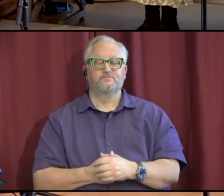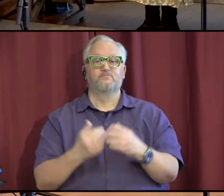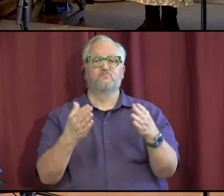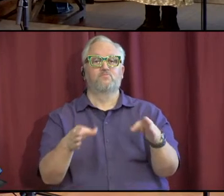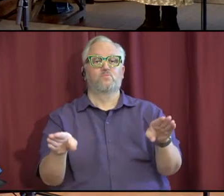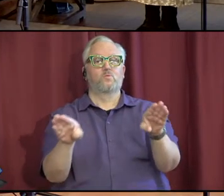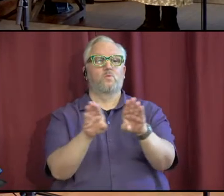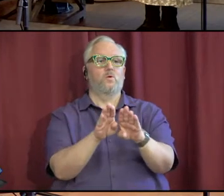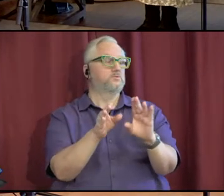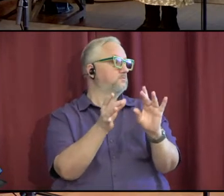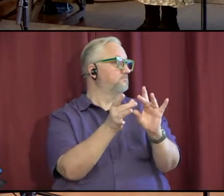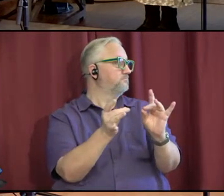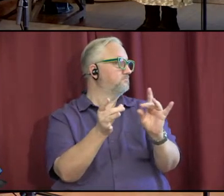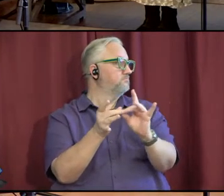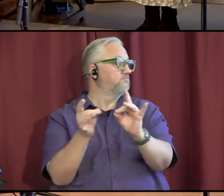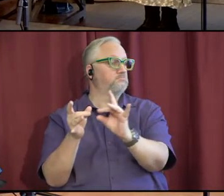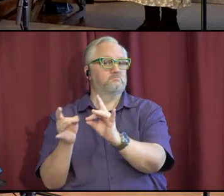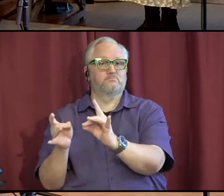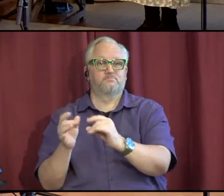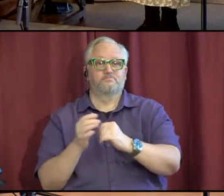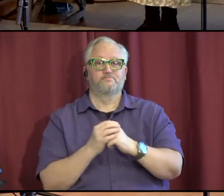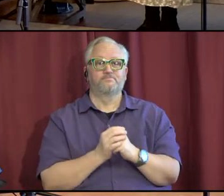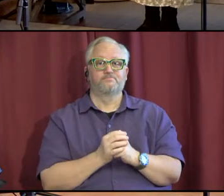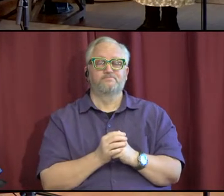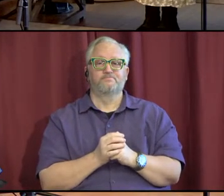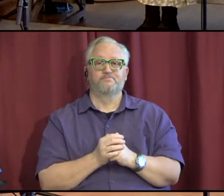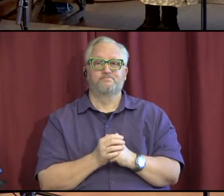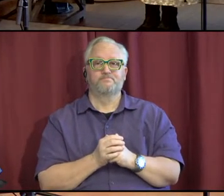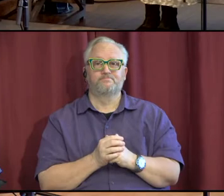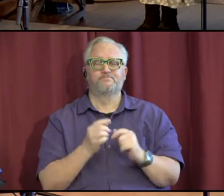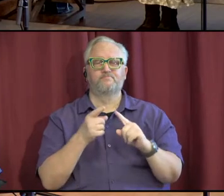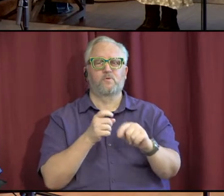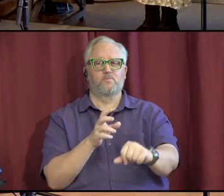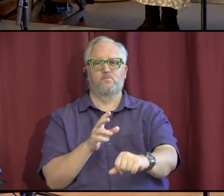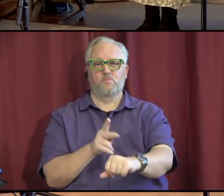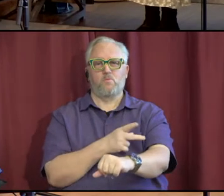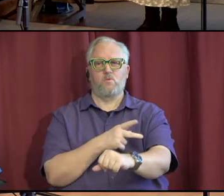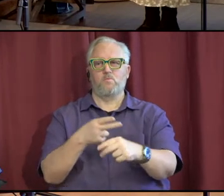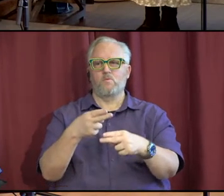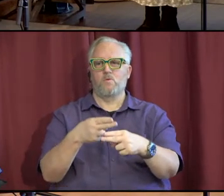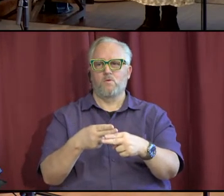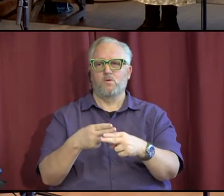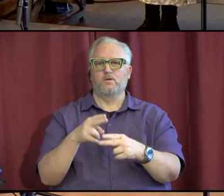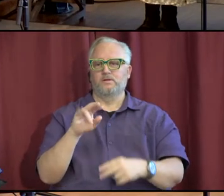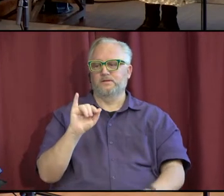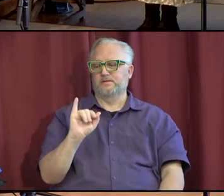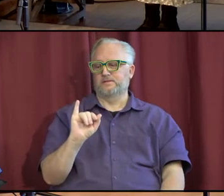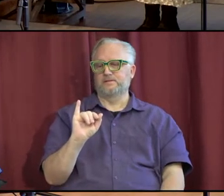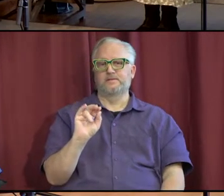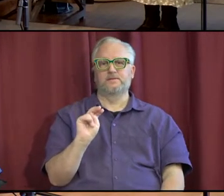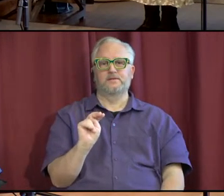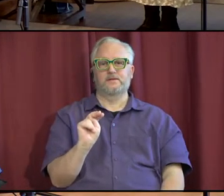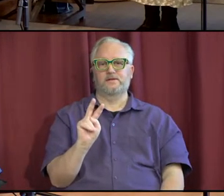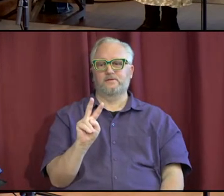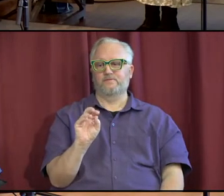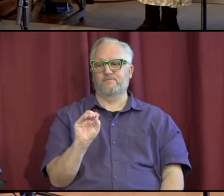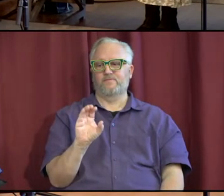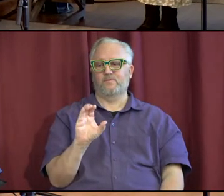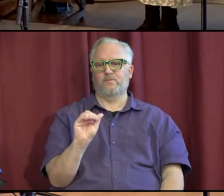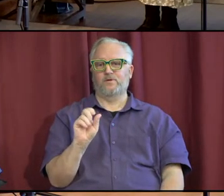Our closing words are from a poem called The Invocation of